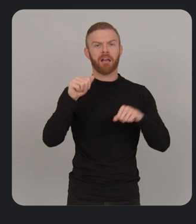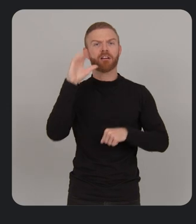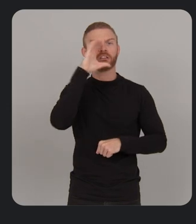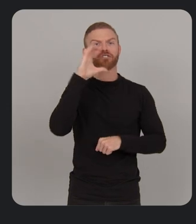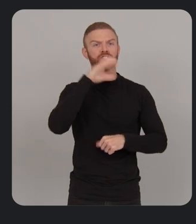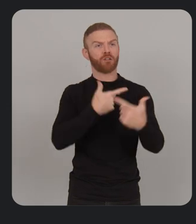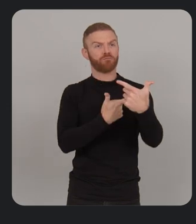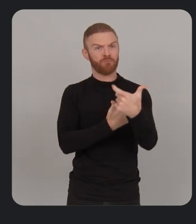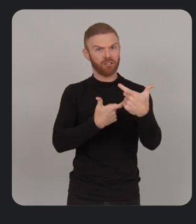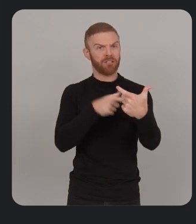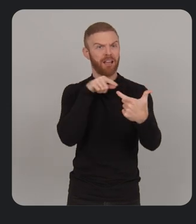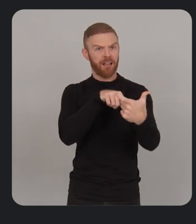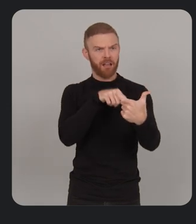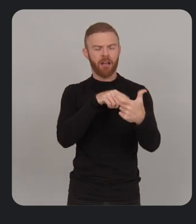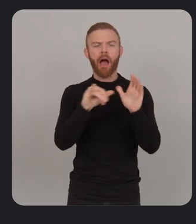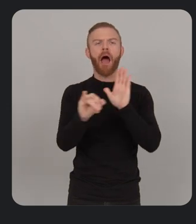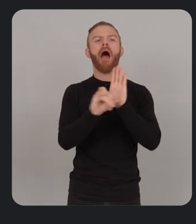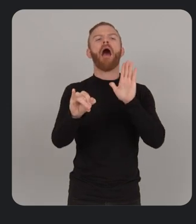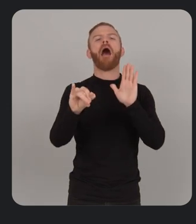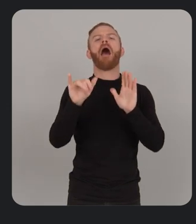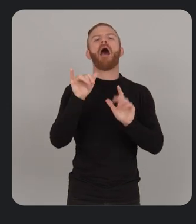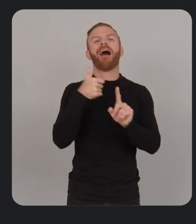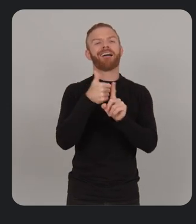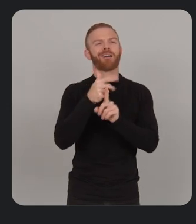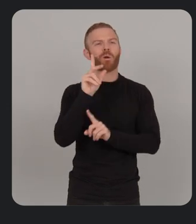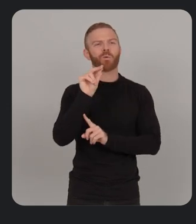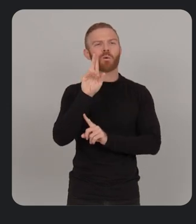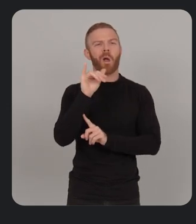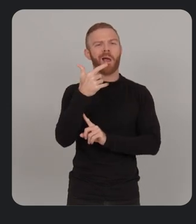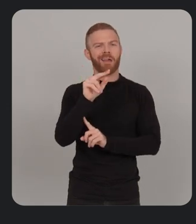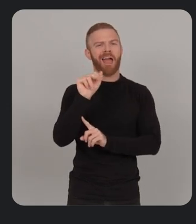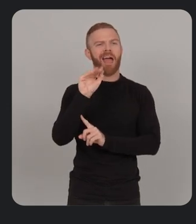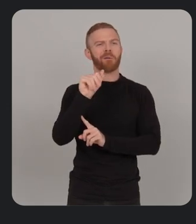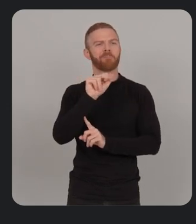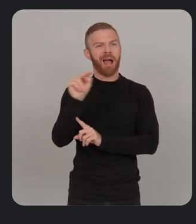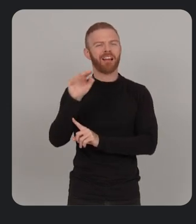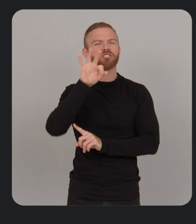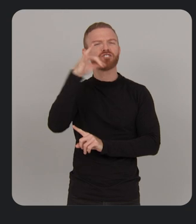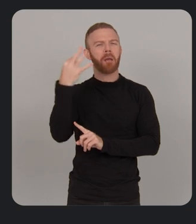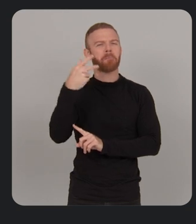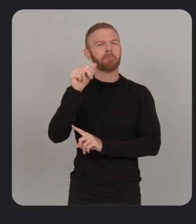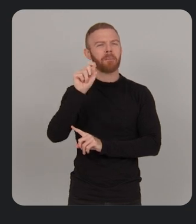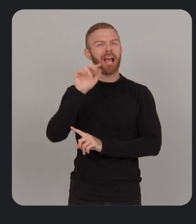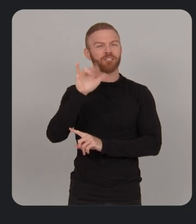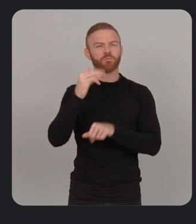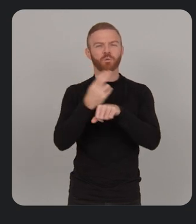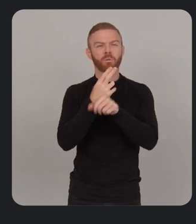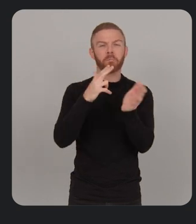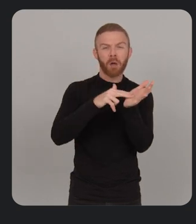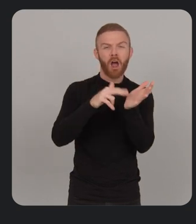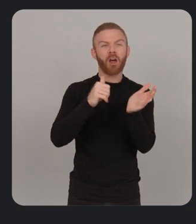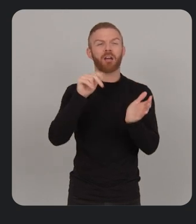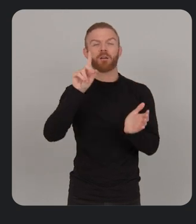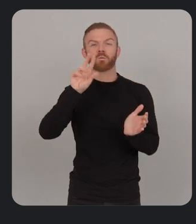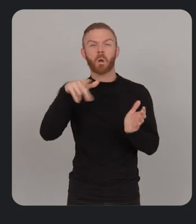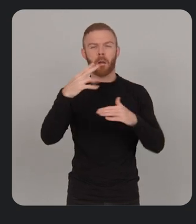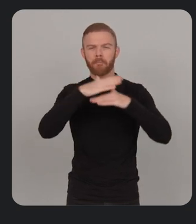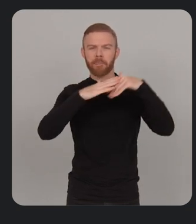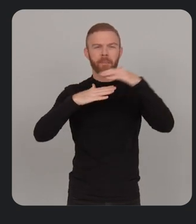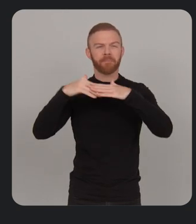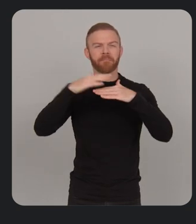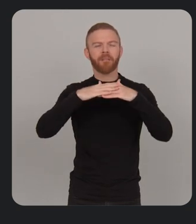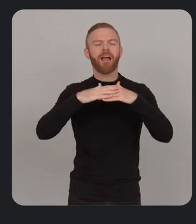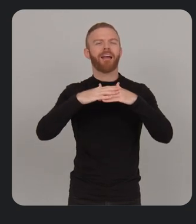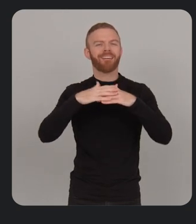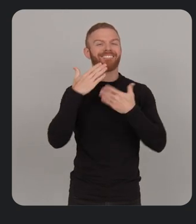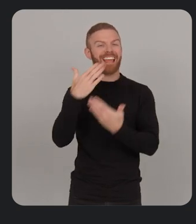screenshot of the post to identify that it's a Queen Amman, a French pastry made with layers of butter and dough. Thanks to